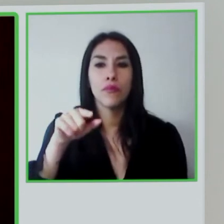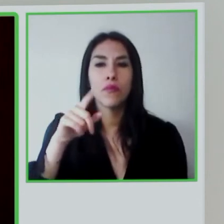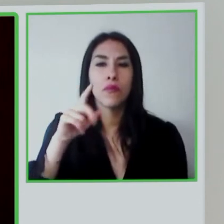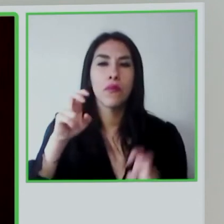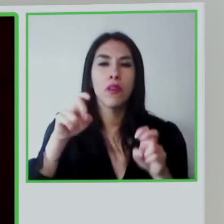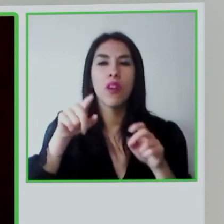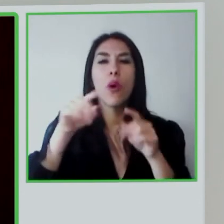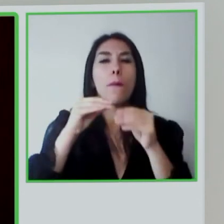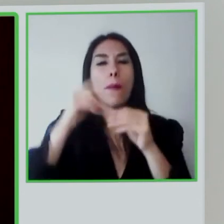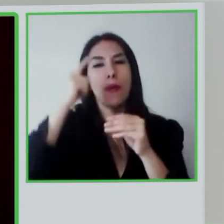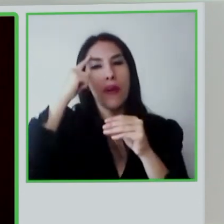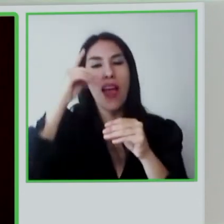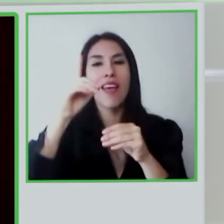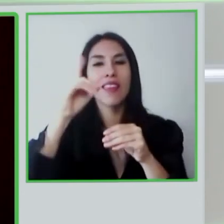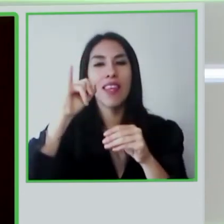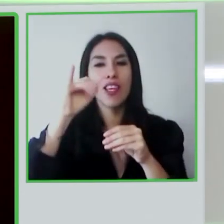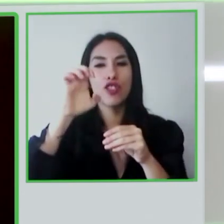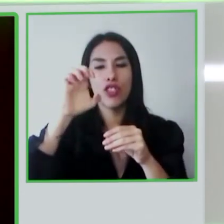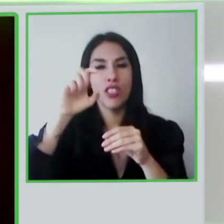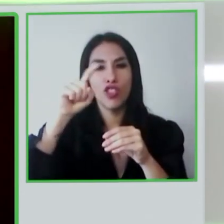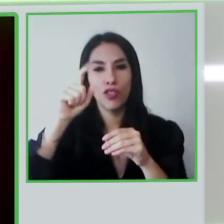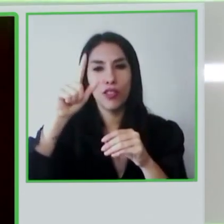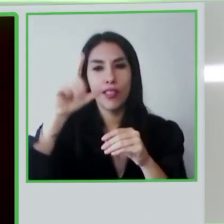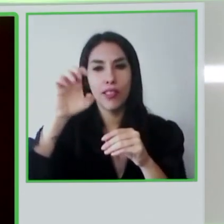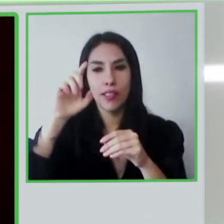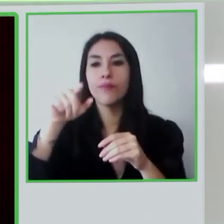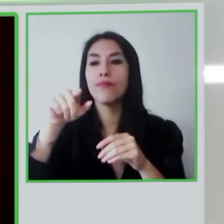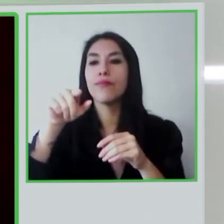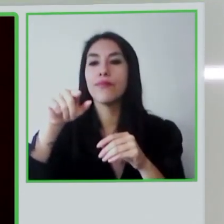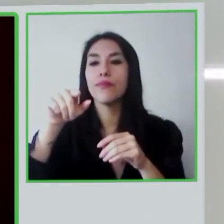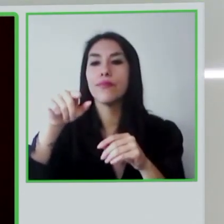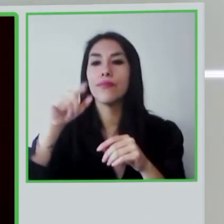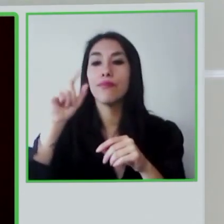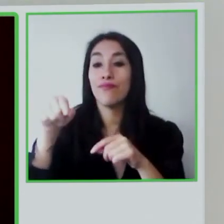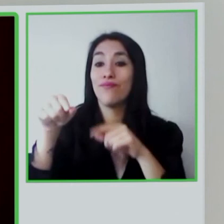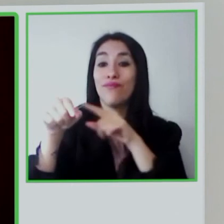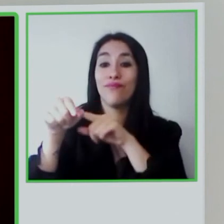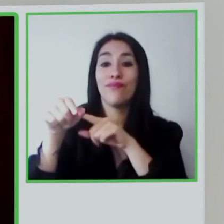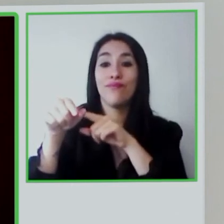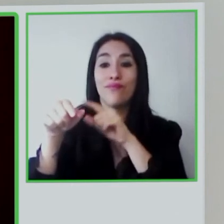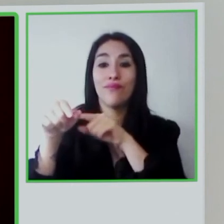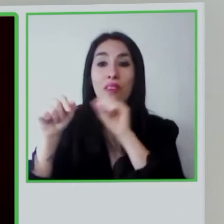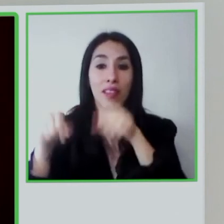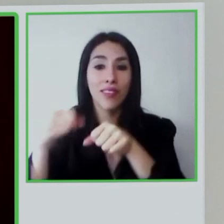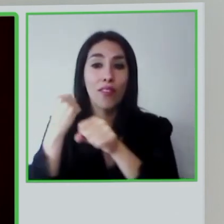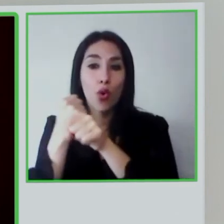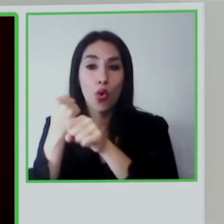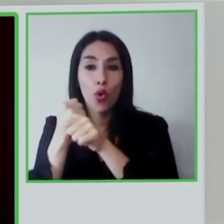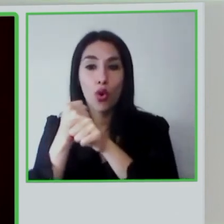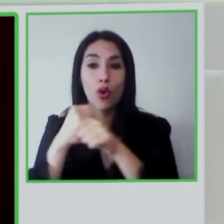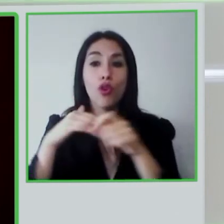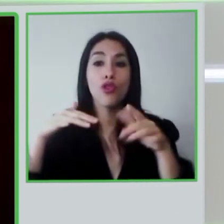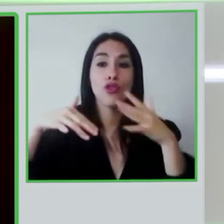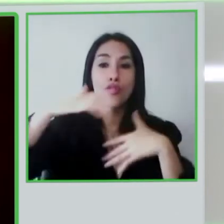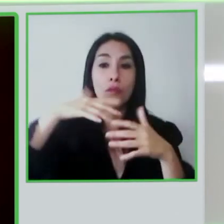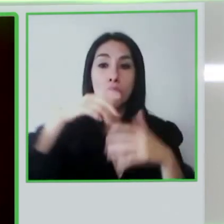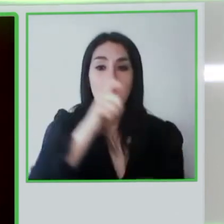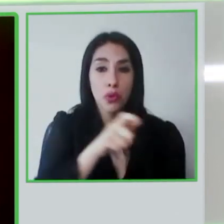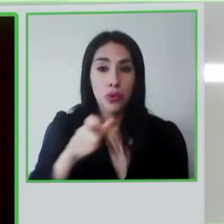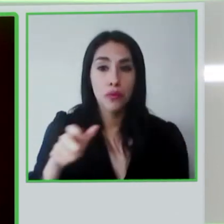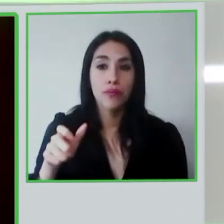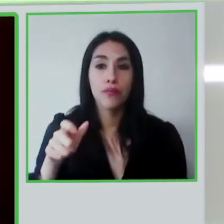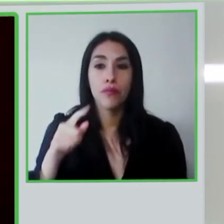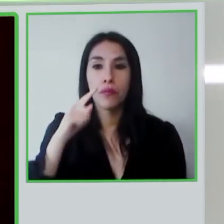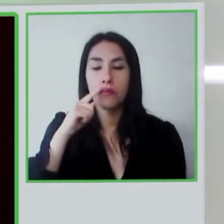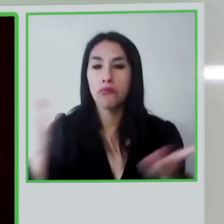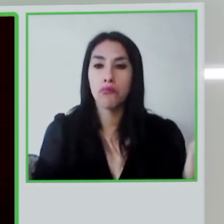And that's my point. If we learn to do things easier for everyone, so everyone can work better, all the processes of